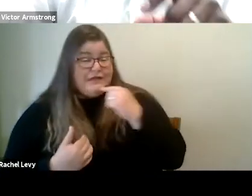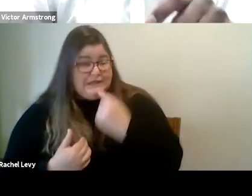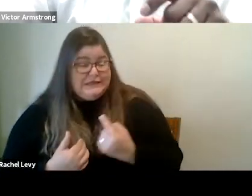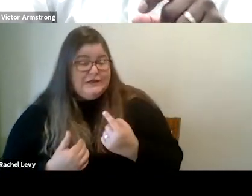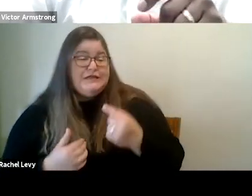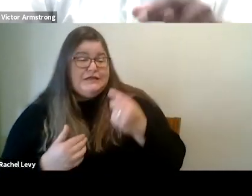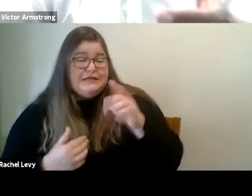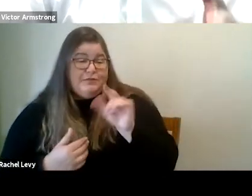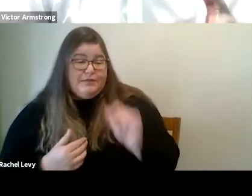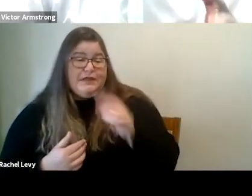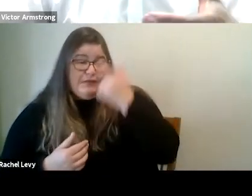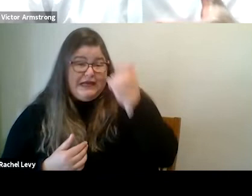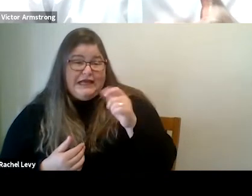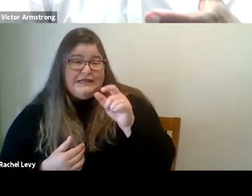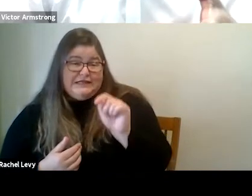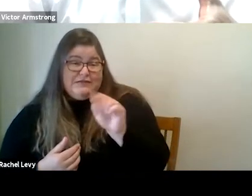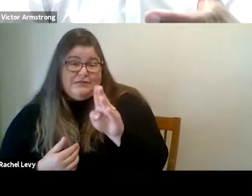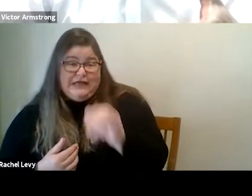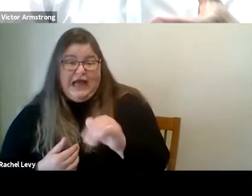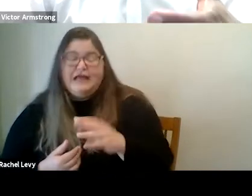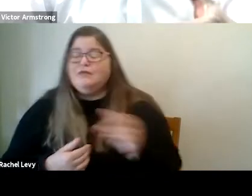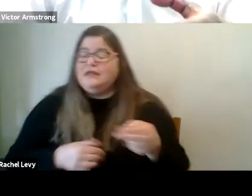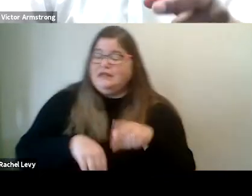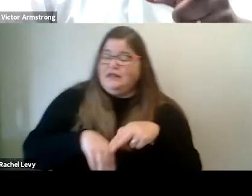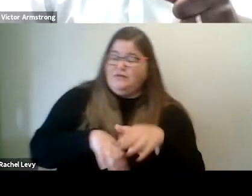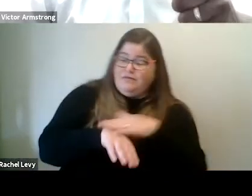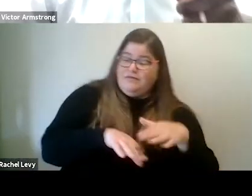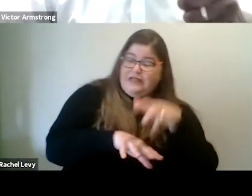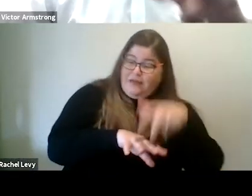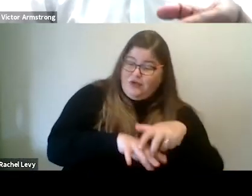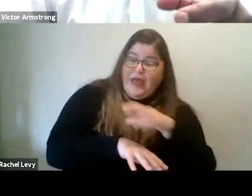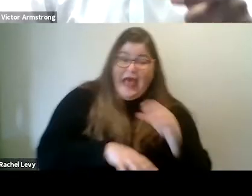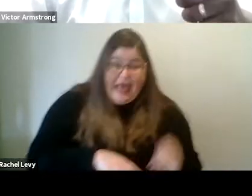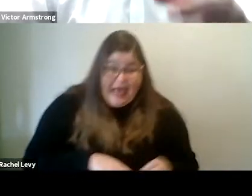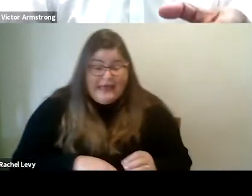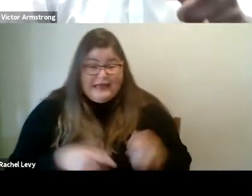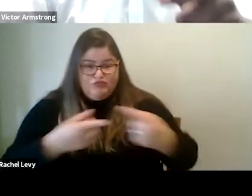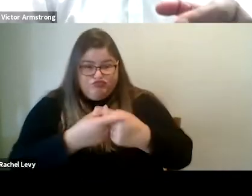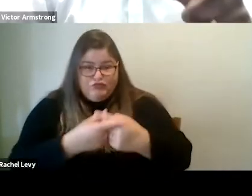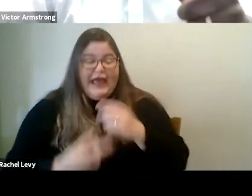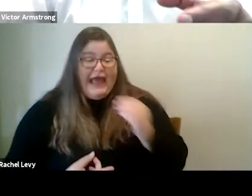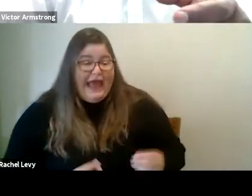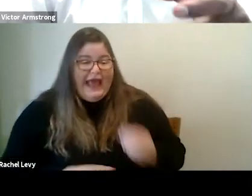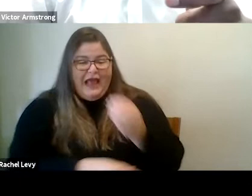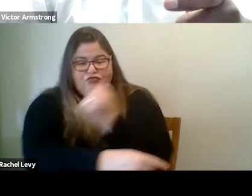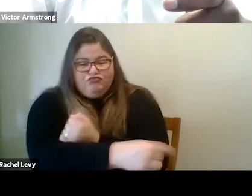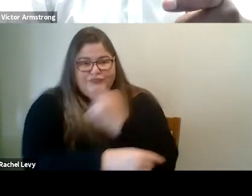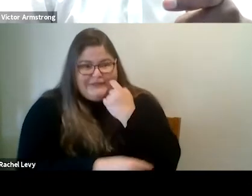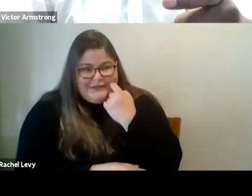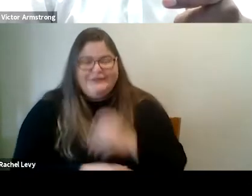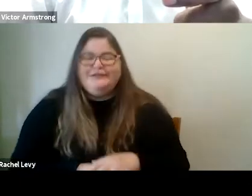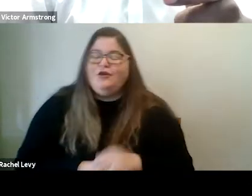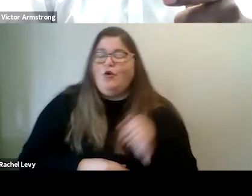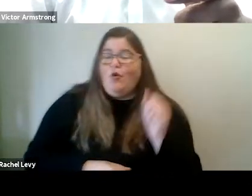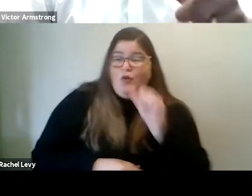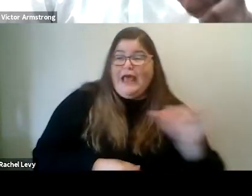It's about being Native American and living with a substance use disorder. It's about being an Asian trans person struggling